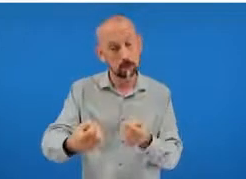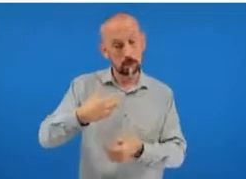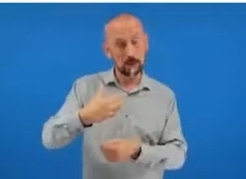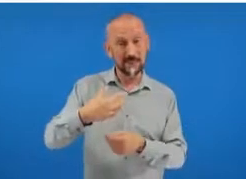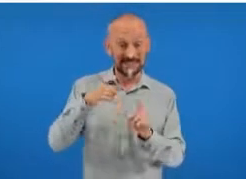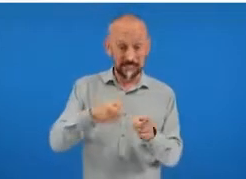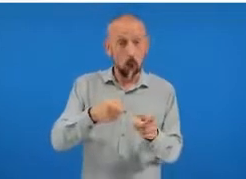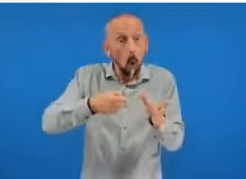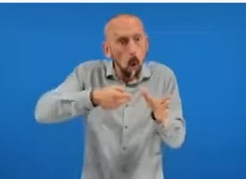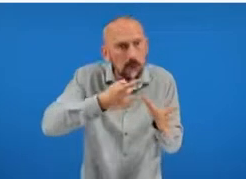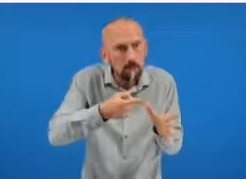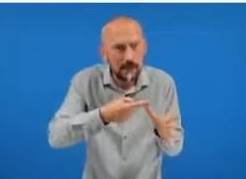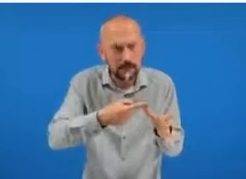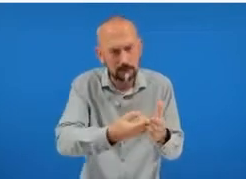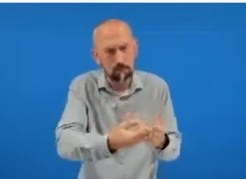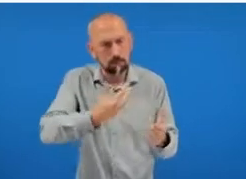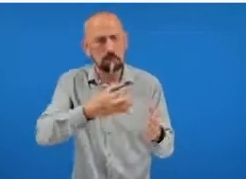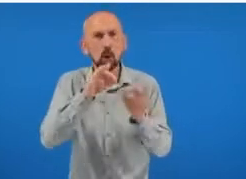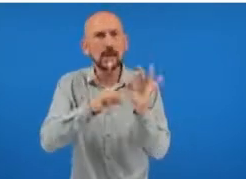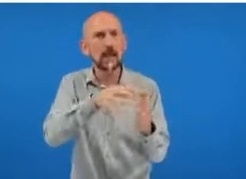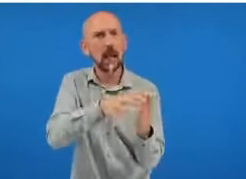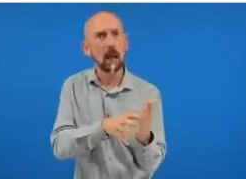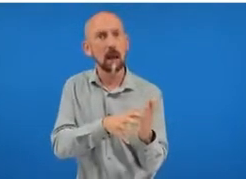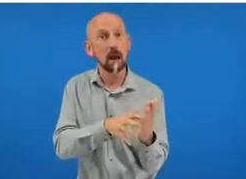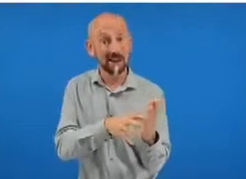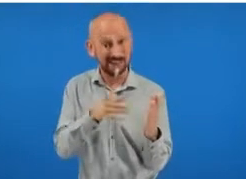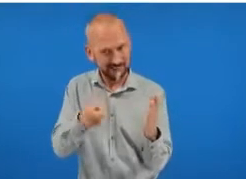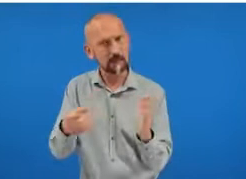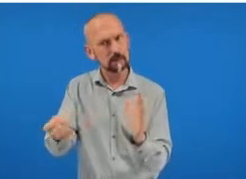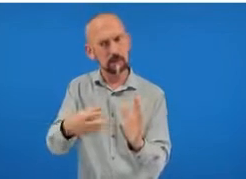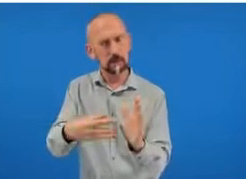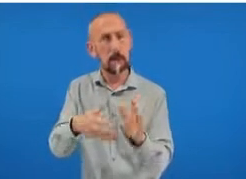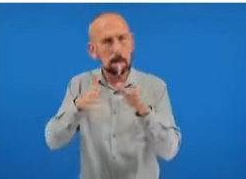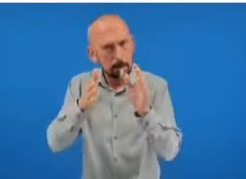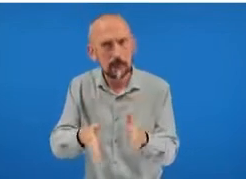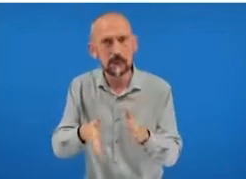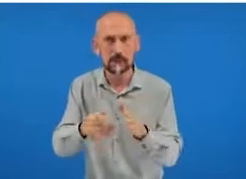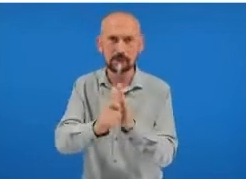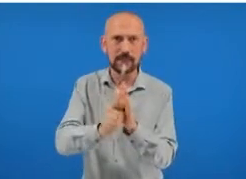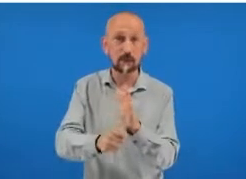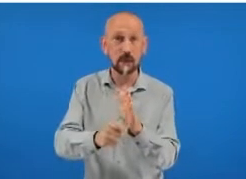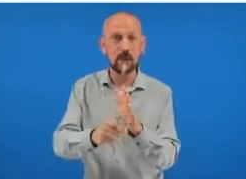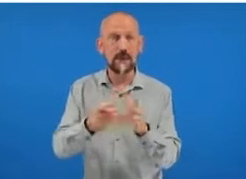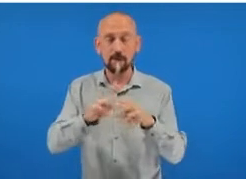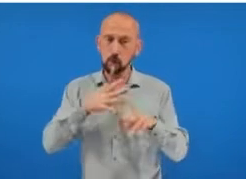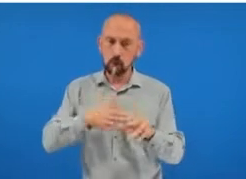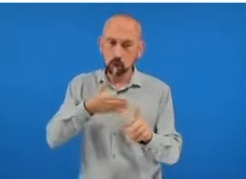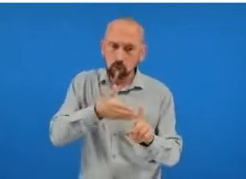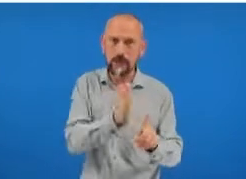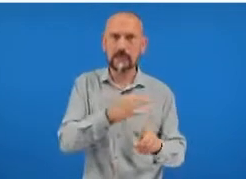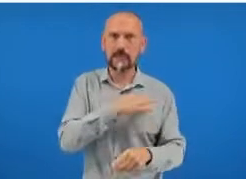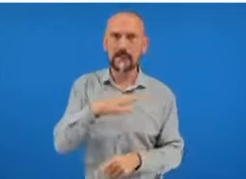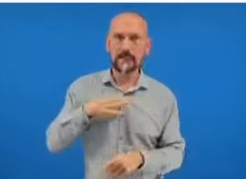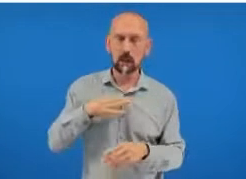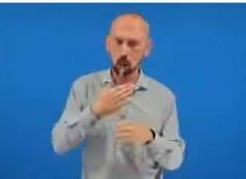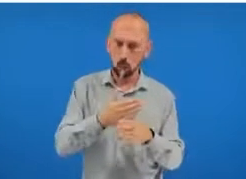questionnaire for the problem, and this must be completed in order for a clinical contact to be recognised. So for clinicians, you have to take